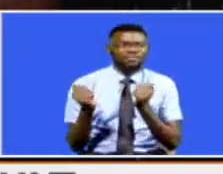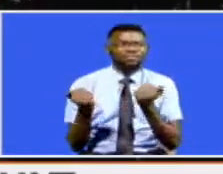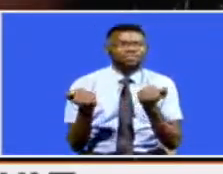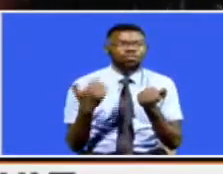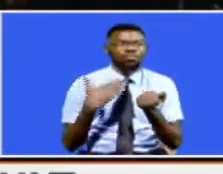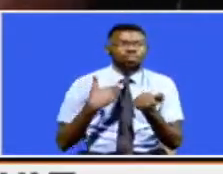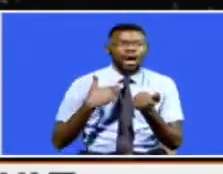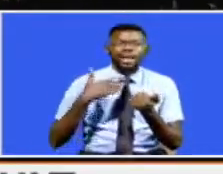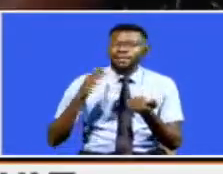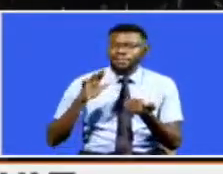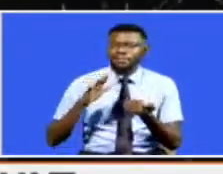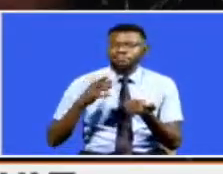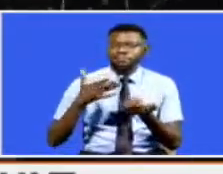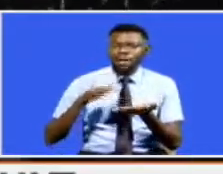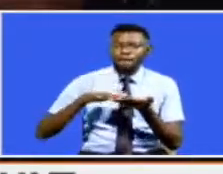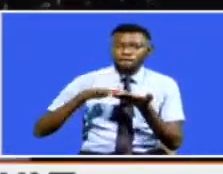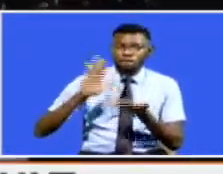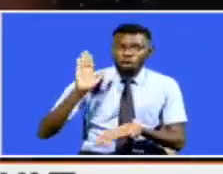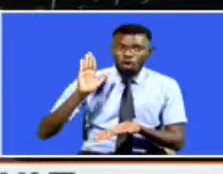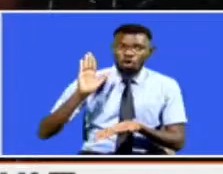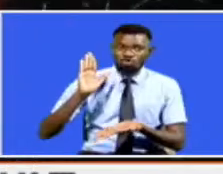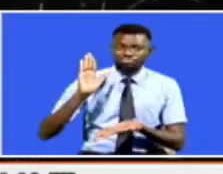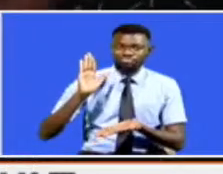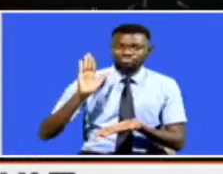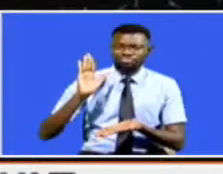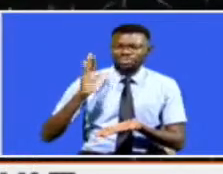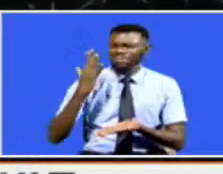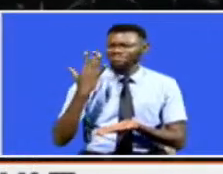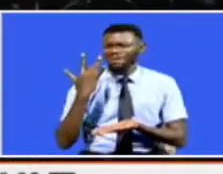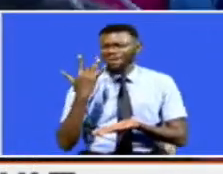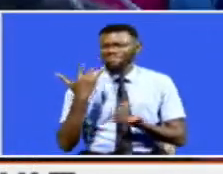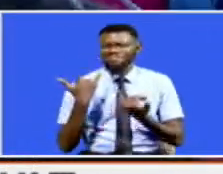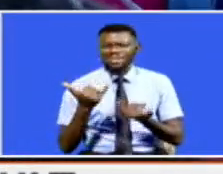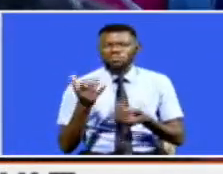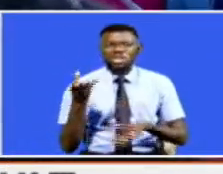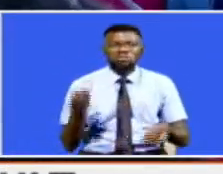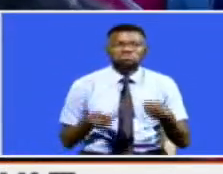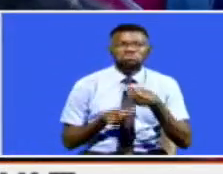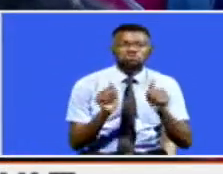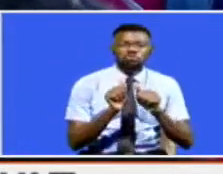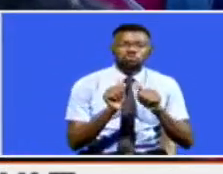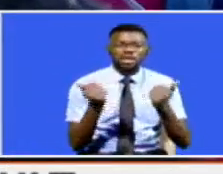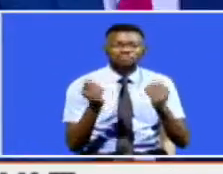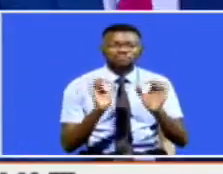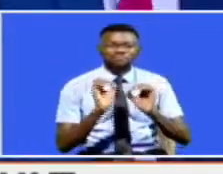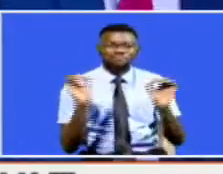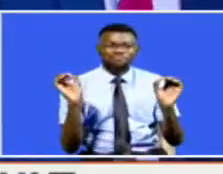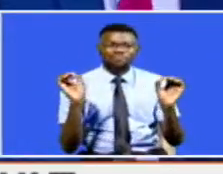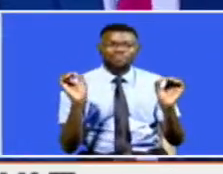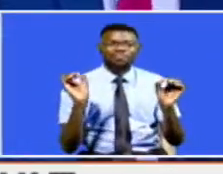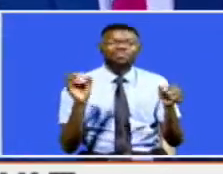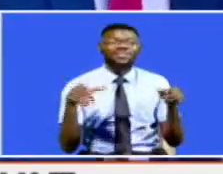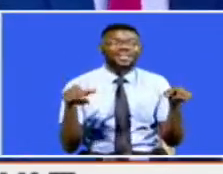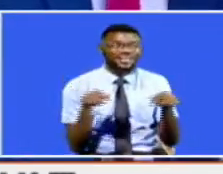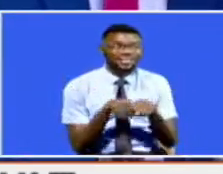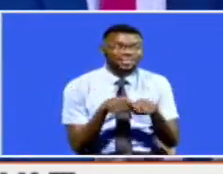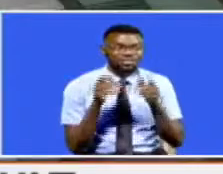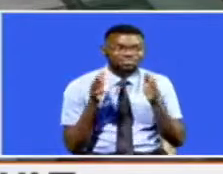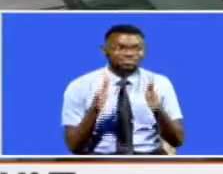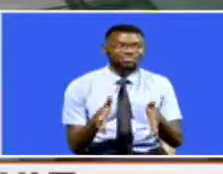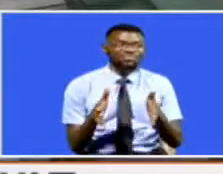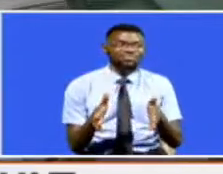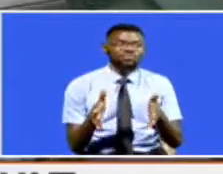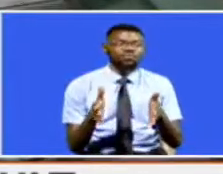as opposed to margins due to the harsh economic environment in the country. Even as Equity sets its sight on outpacing telco